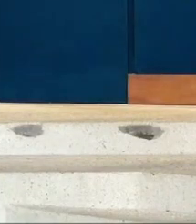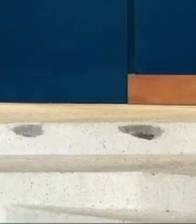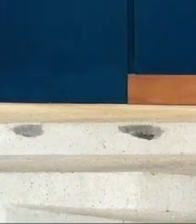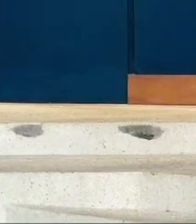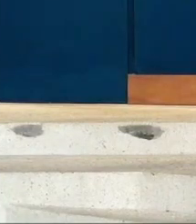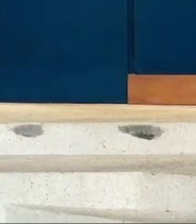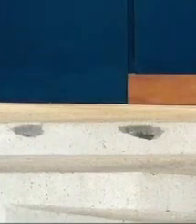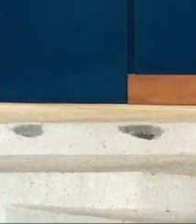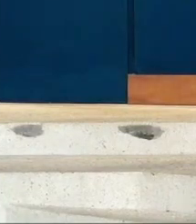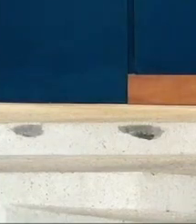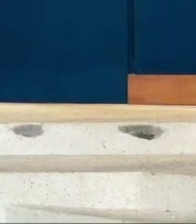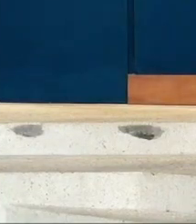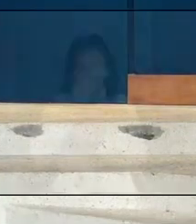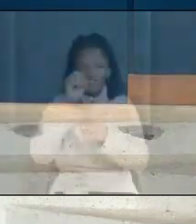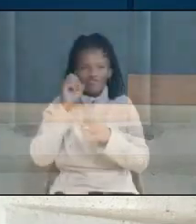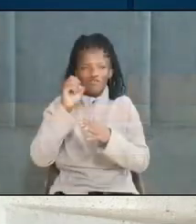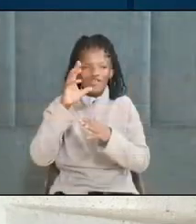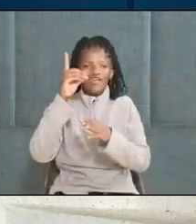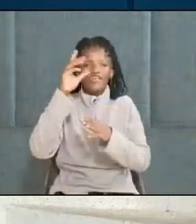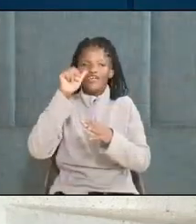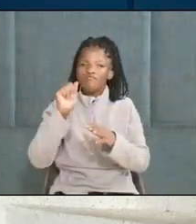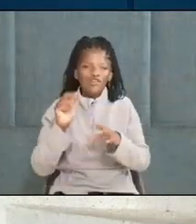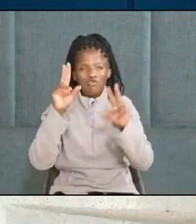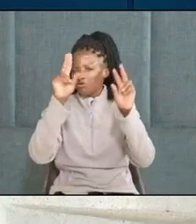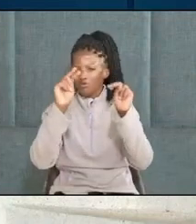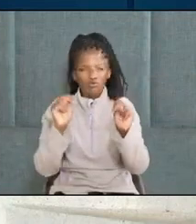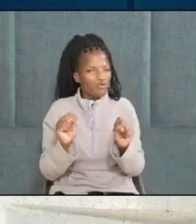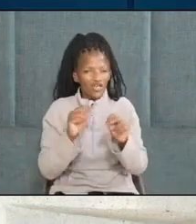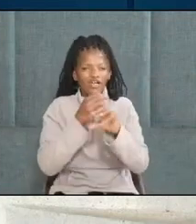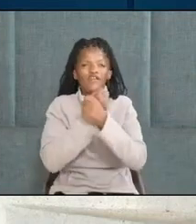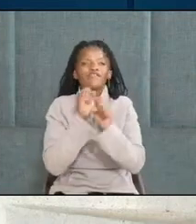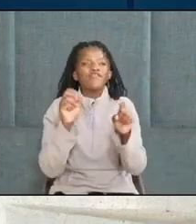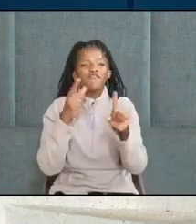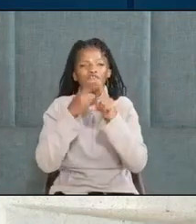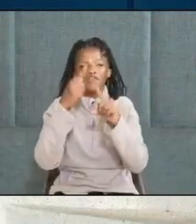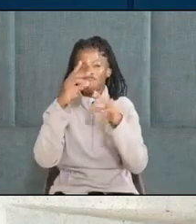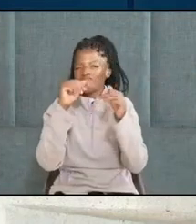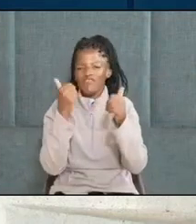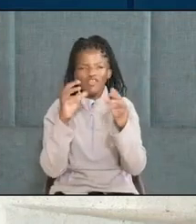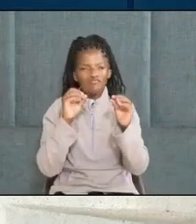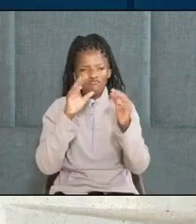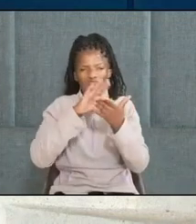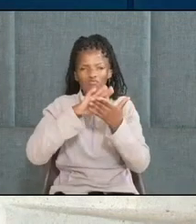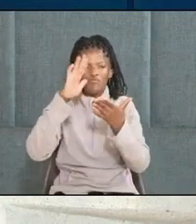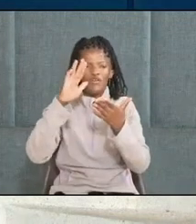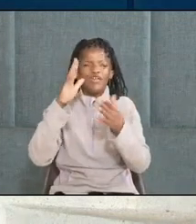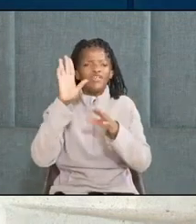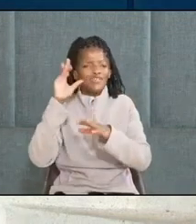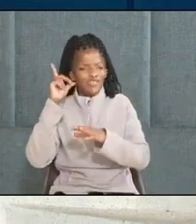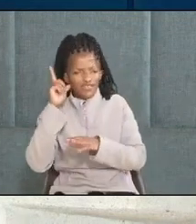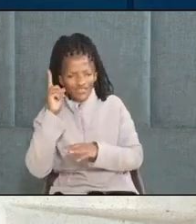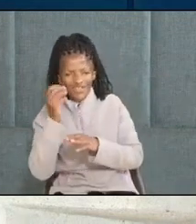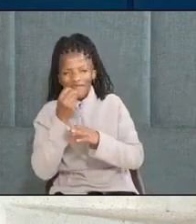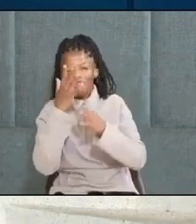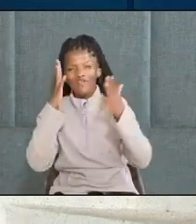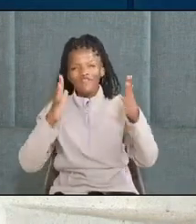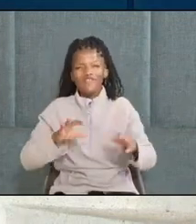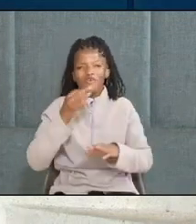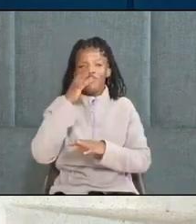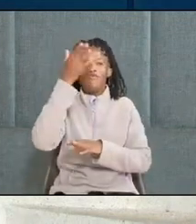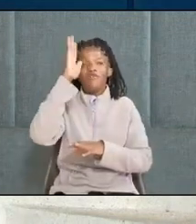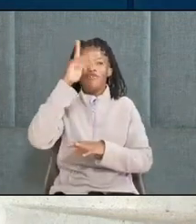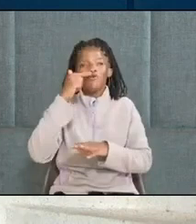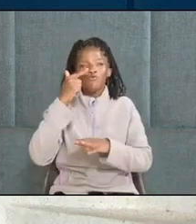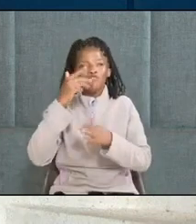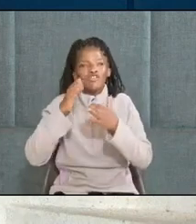grew, and so Damascus was no longer safe for him anymore. He listened to a messenger of God to head